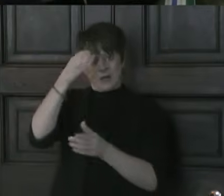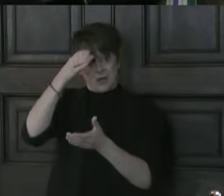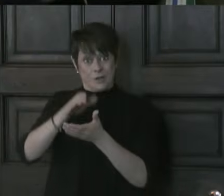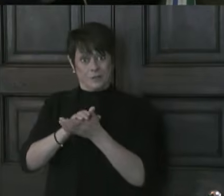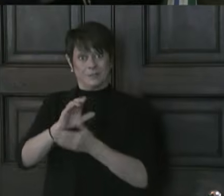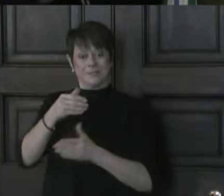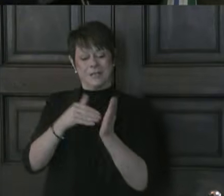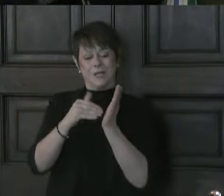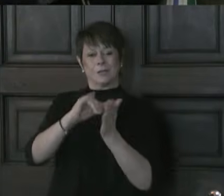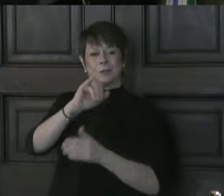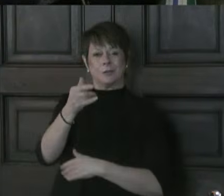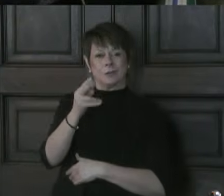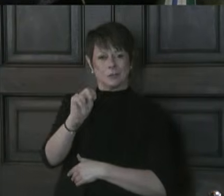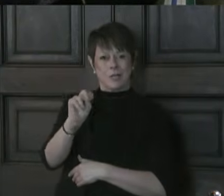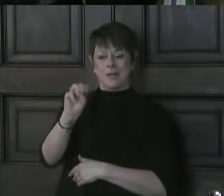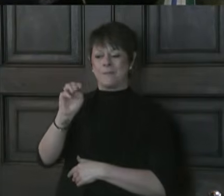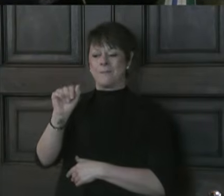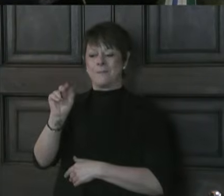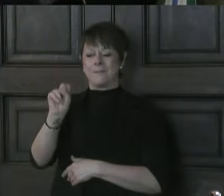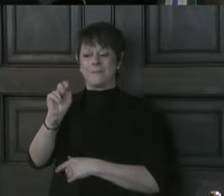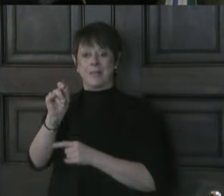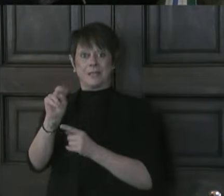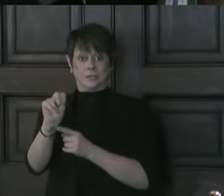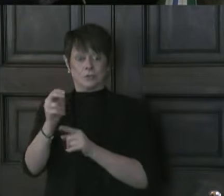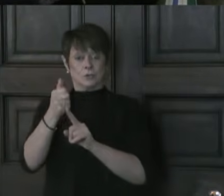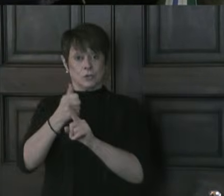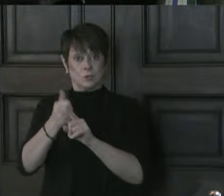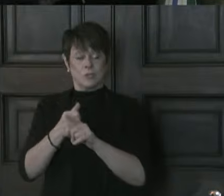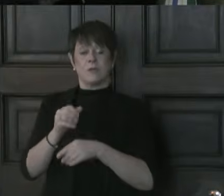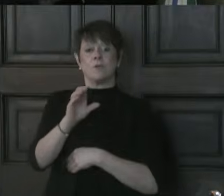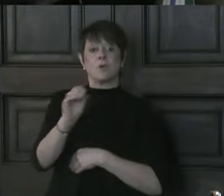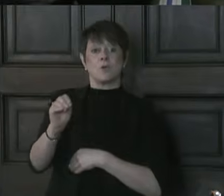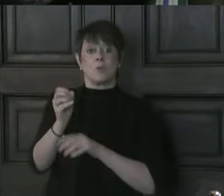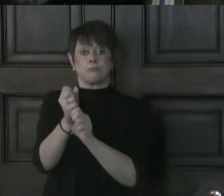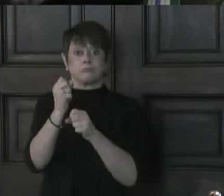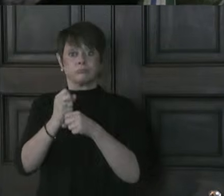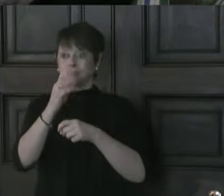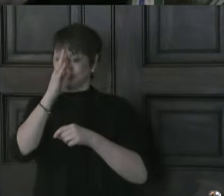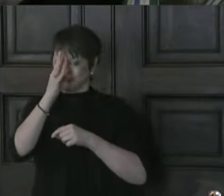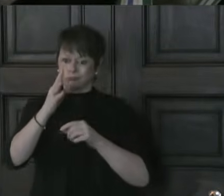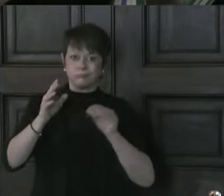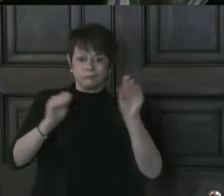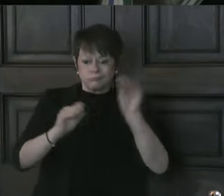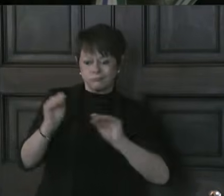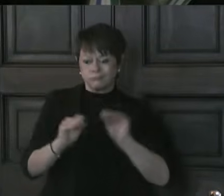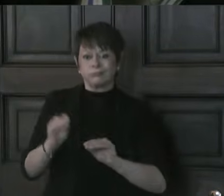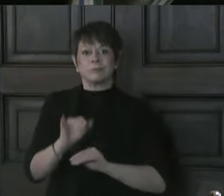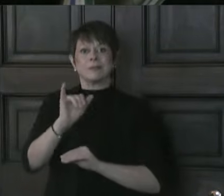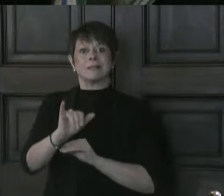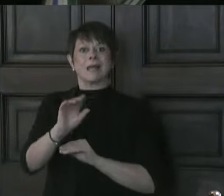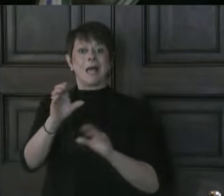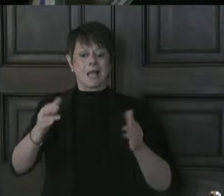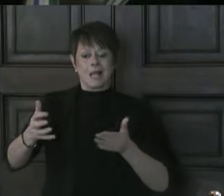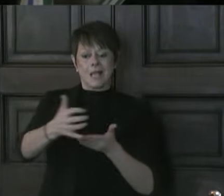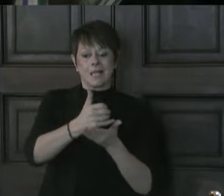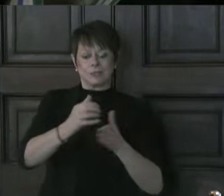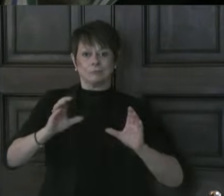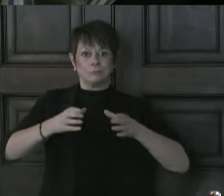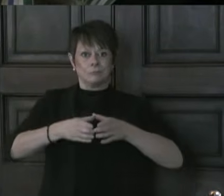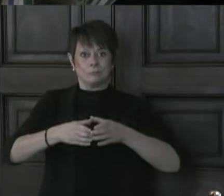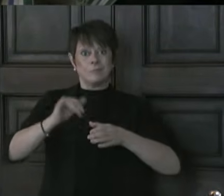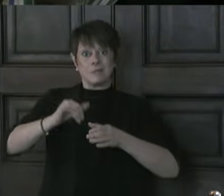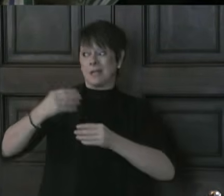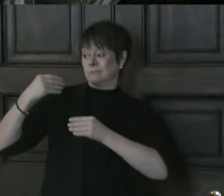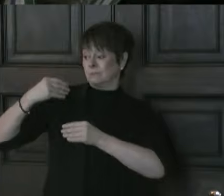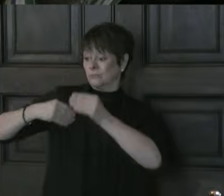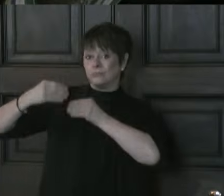Mannion, Ms. Mannion co-created and co-curated the Mannion Collection, an unparalleled genealogical